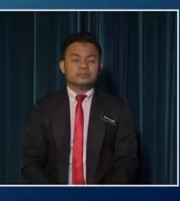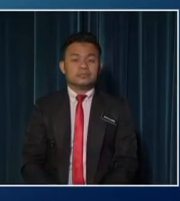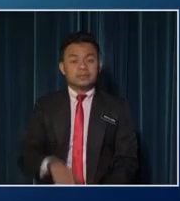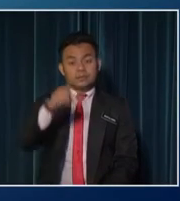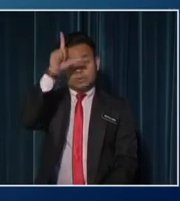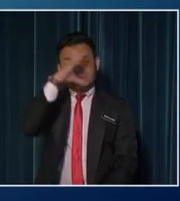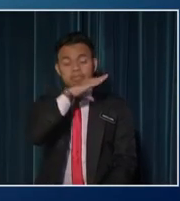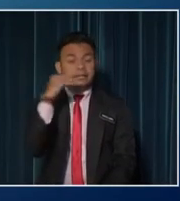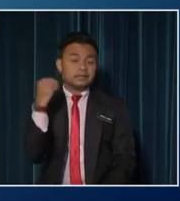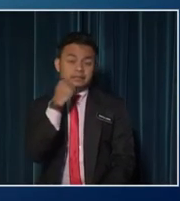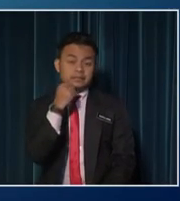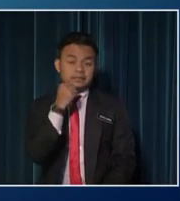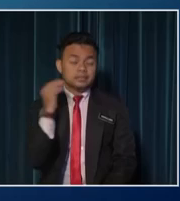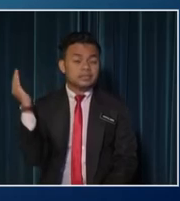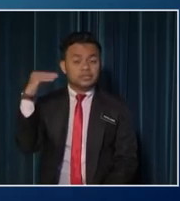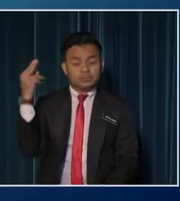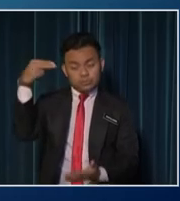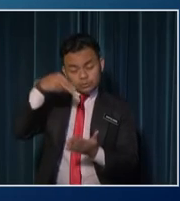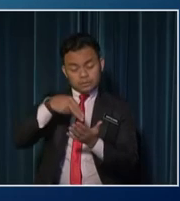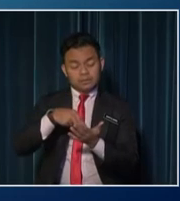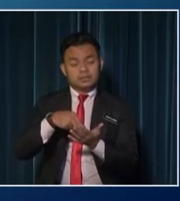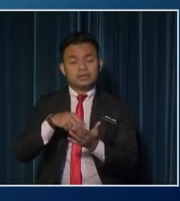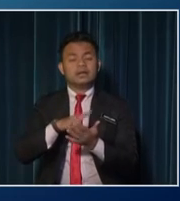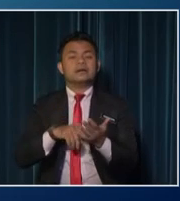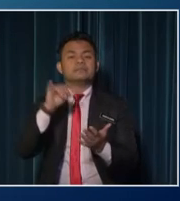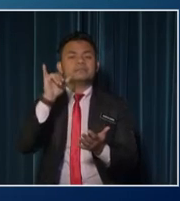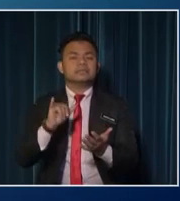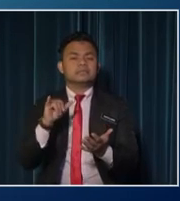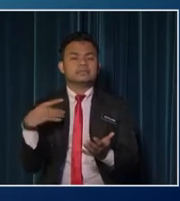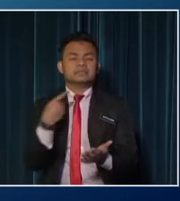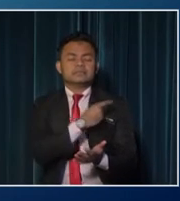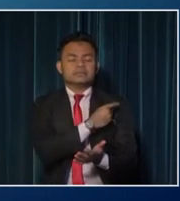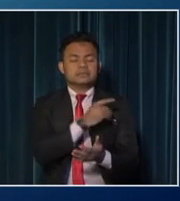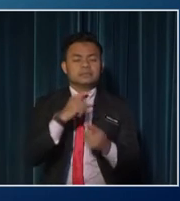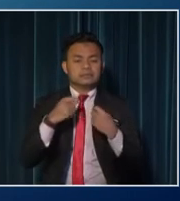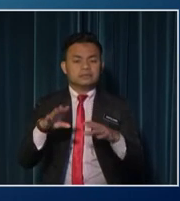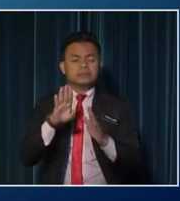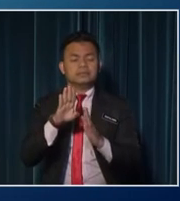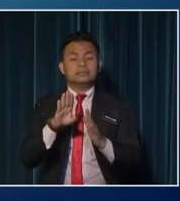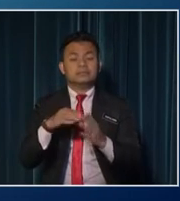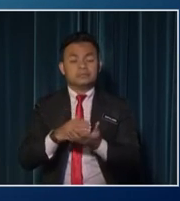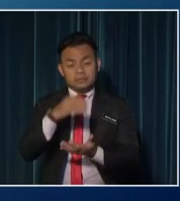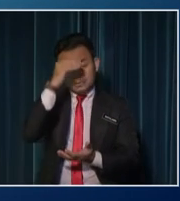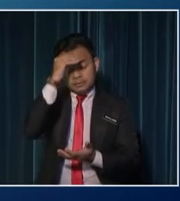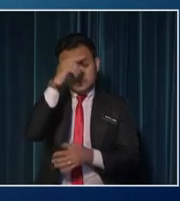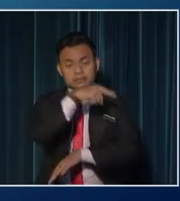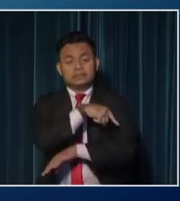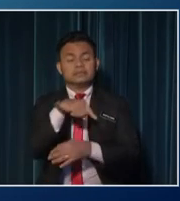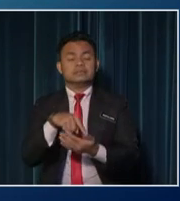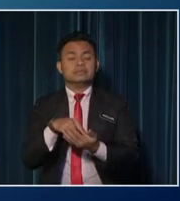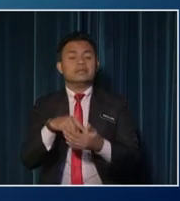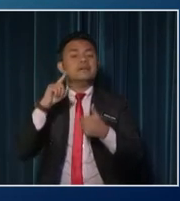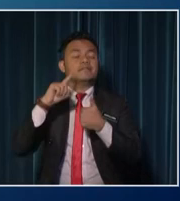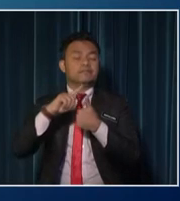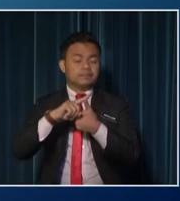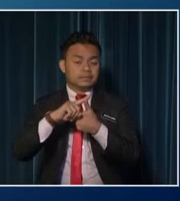Boys and girls, let's recall what you have learned in this lesson. First, you learn to